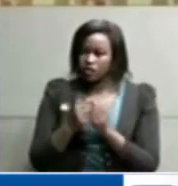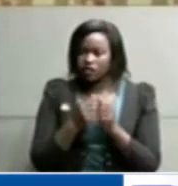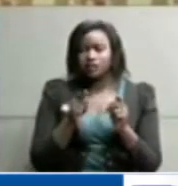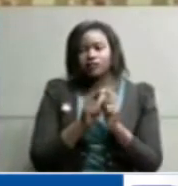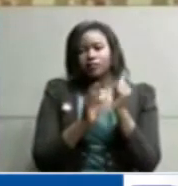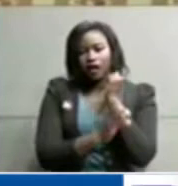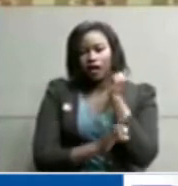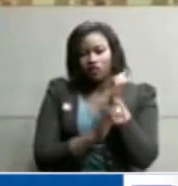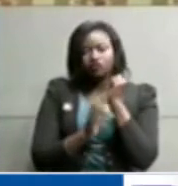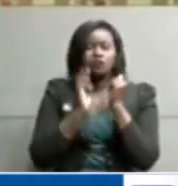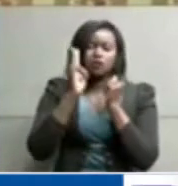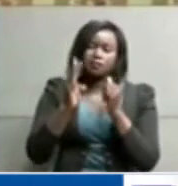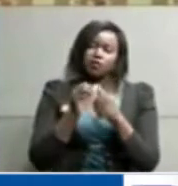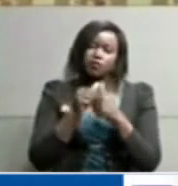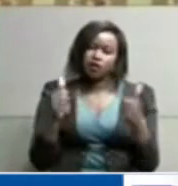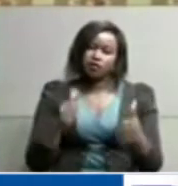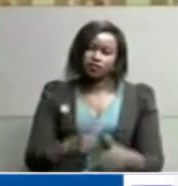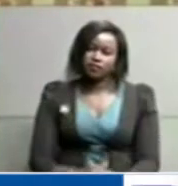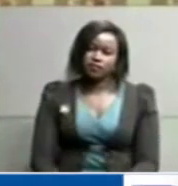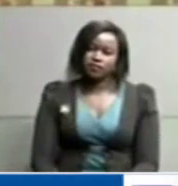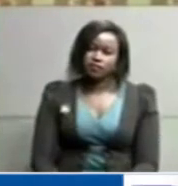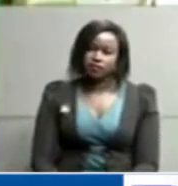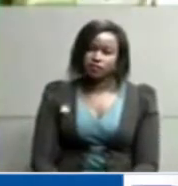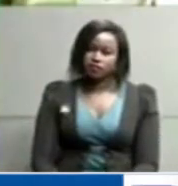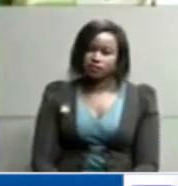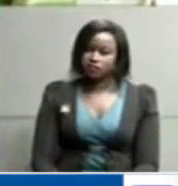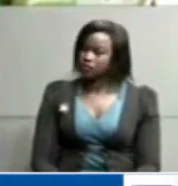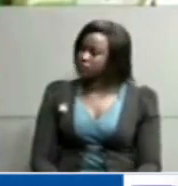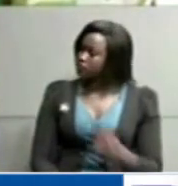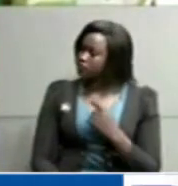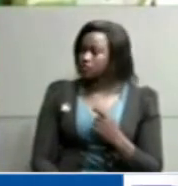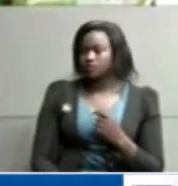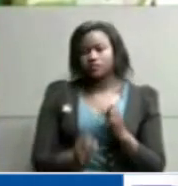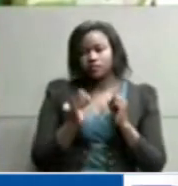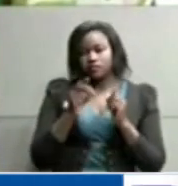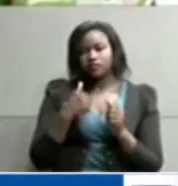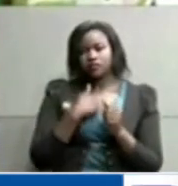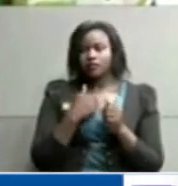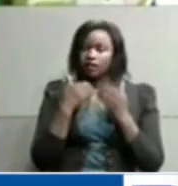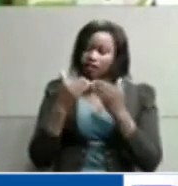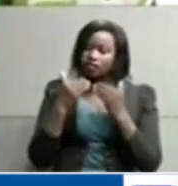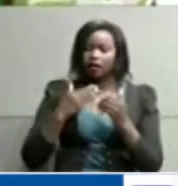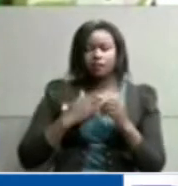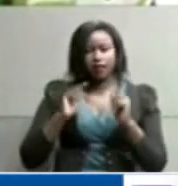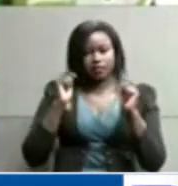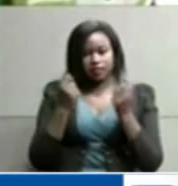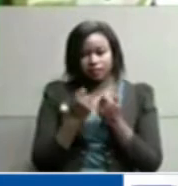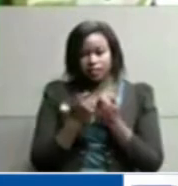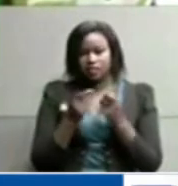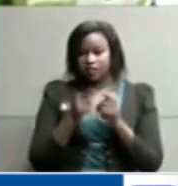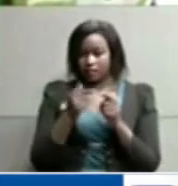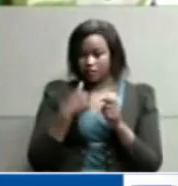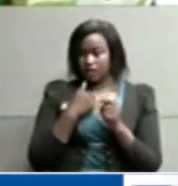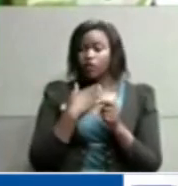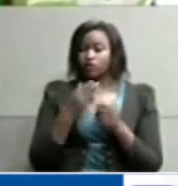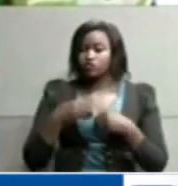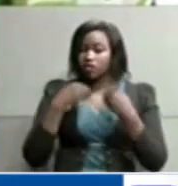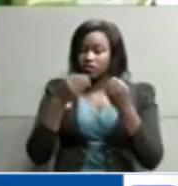back to normal. Thank you. Okay, I thank my team, and I want to put the example of China,